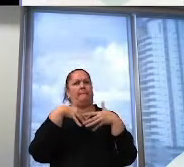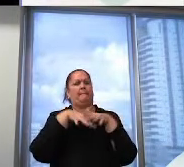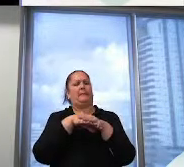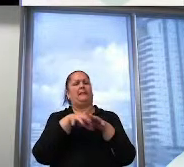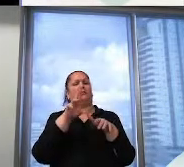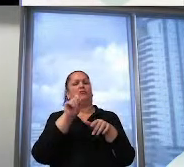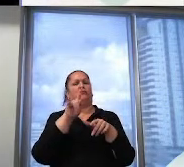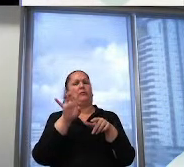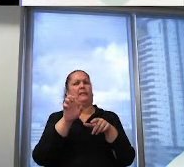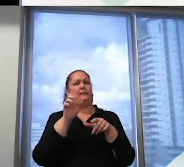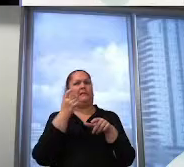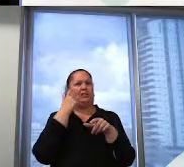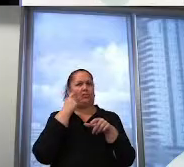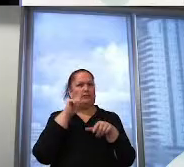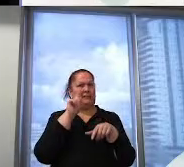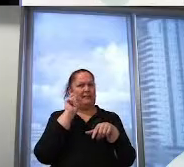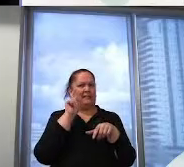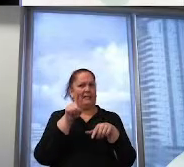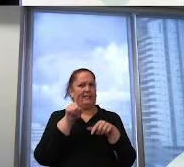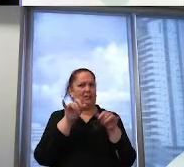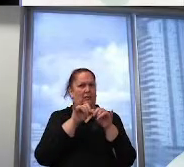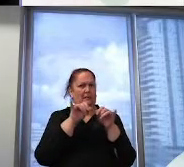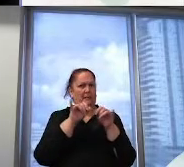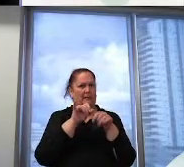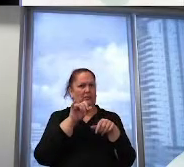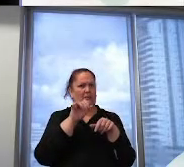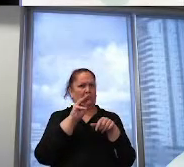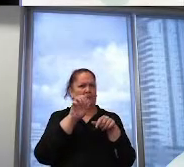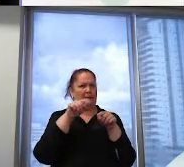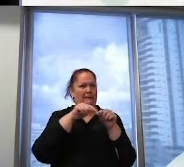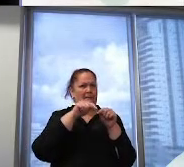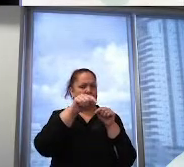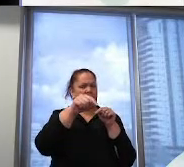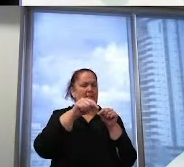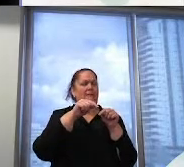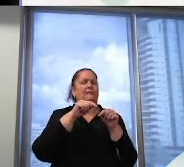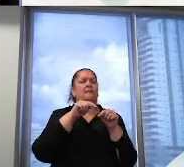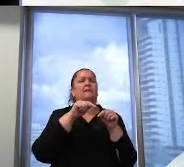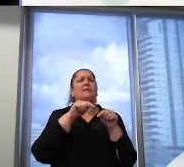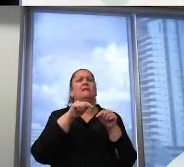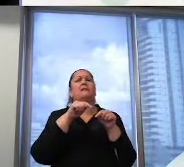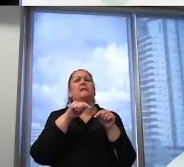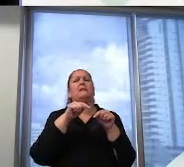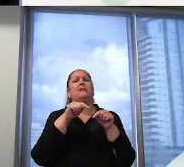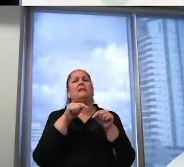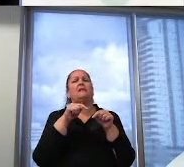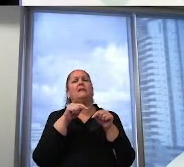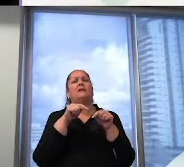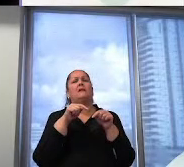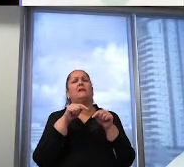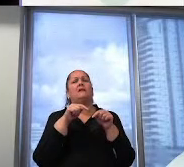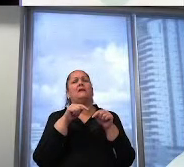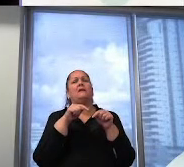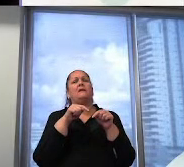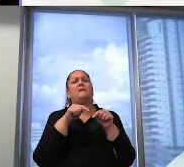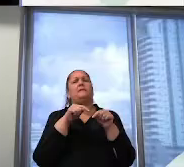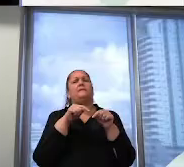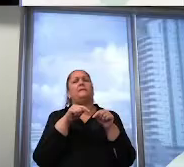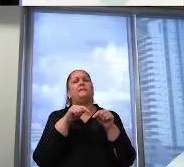blended rate concept versus what I just asked you about was the measurement by miles